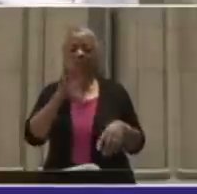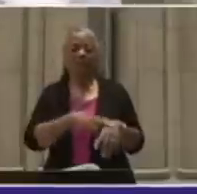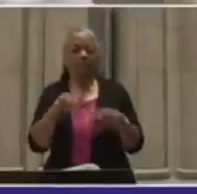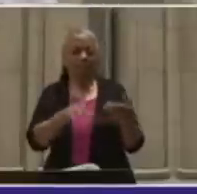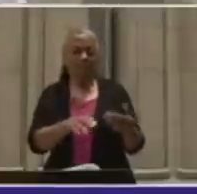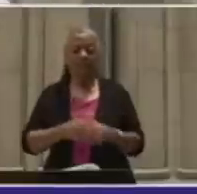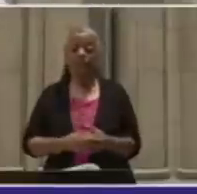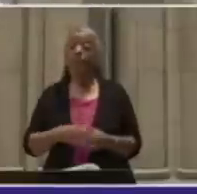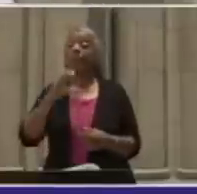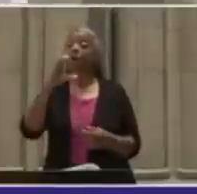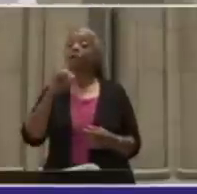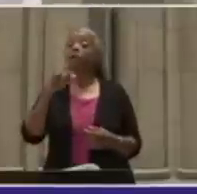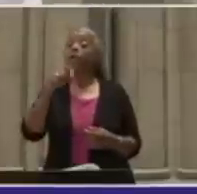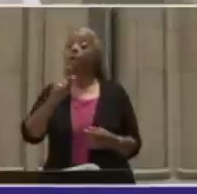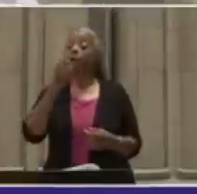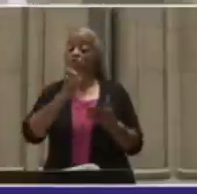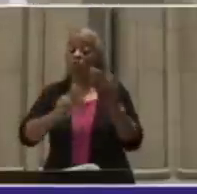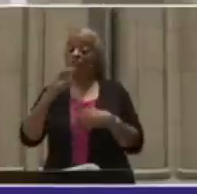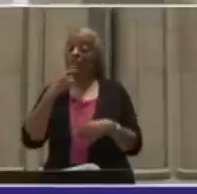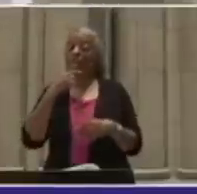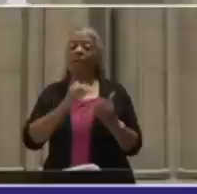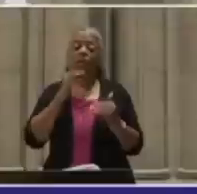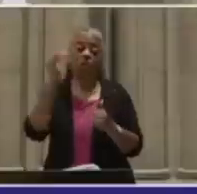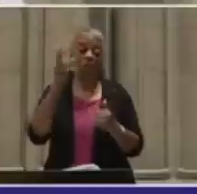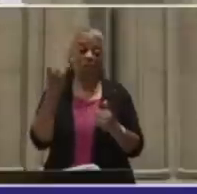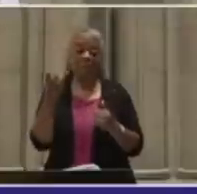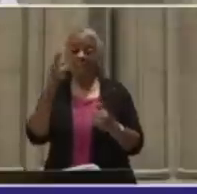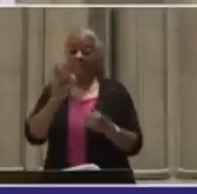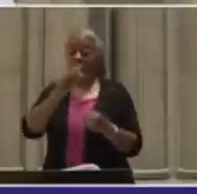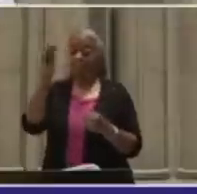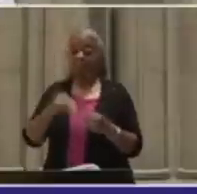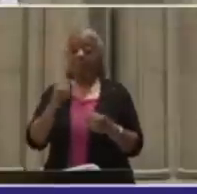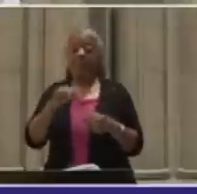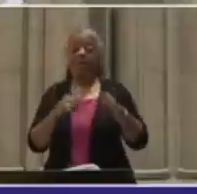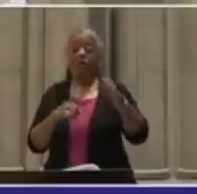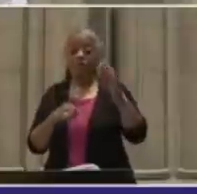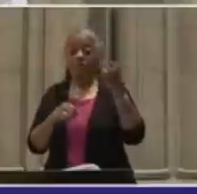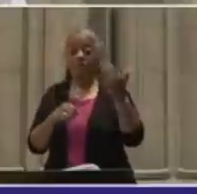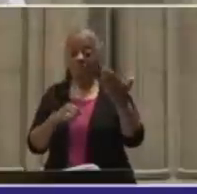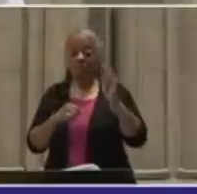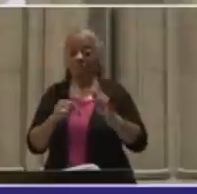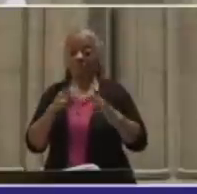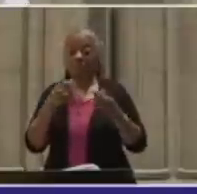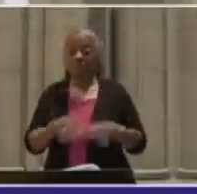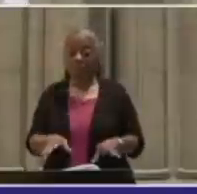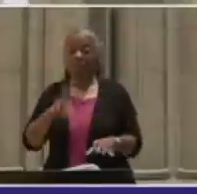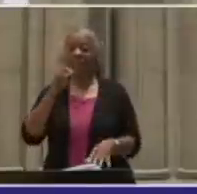death. Columbia University said over 69% of the 115 souls we have lost